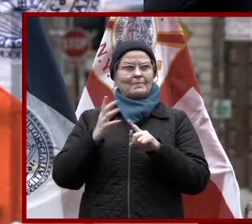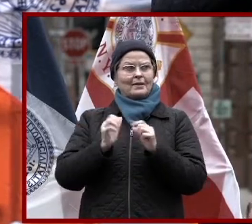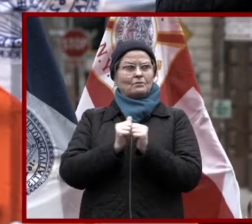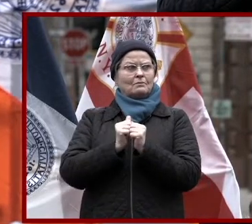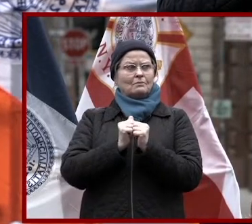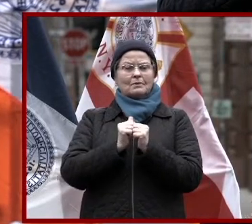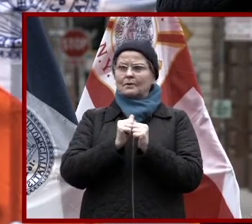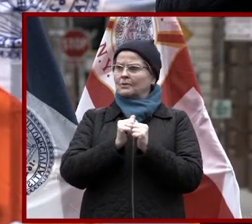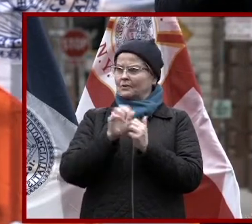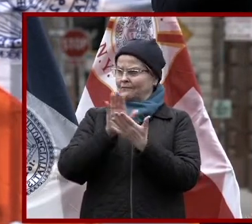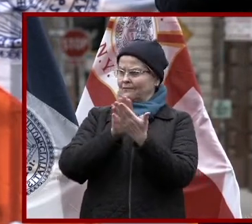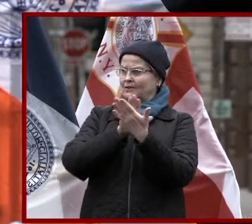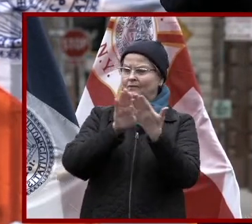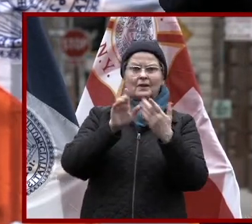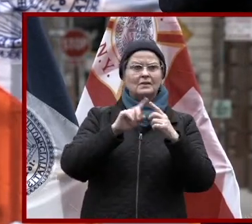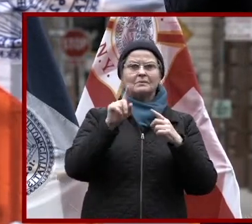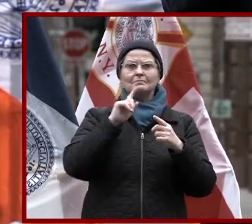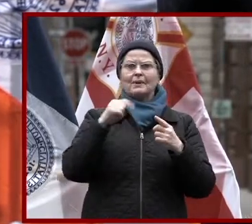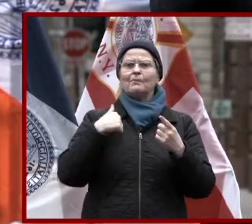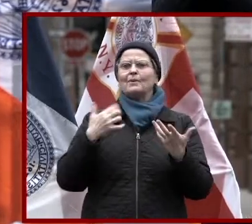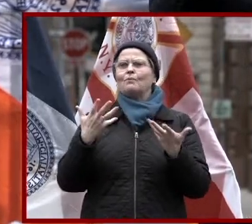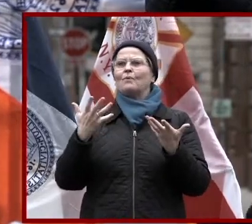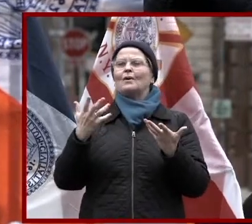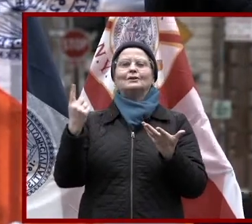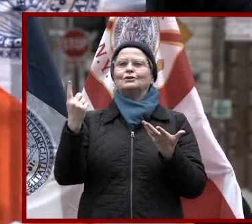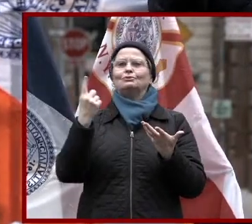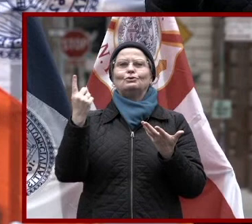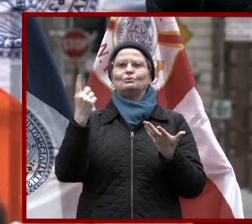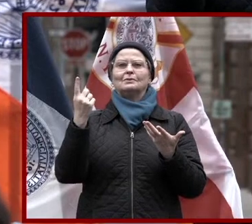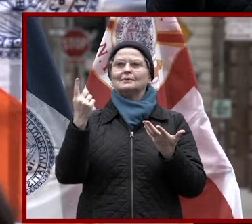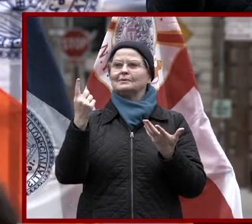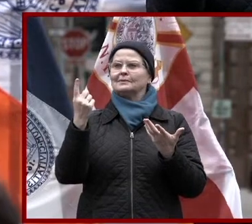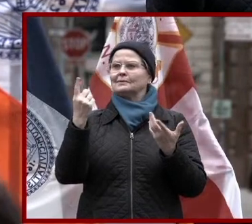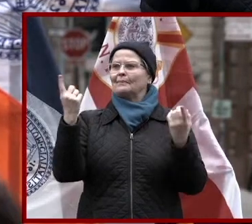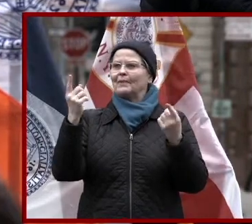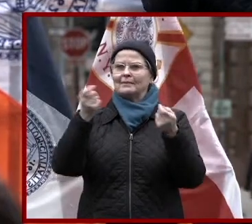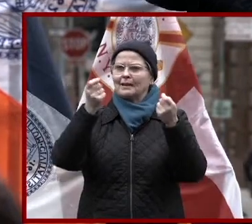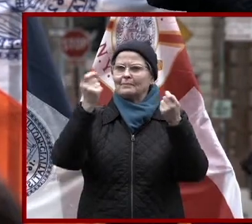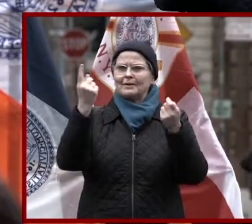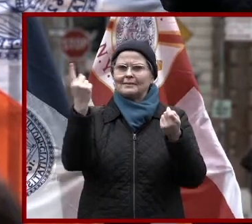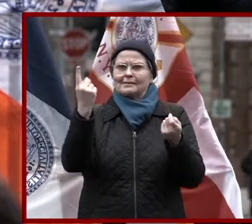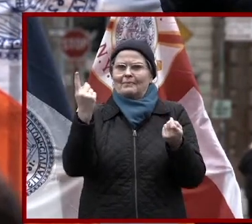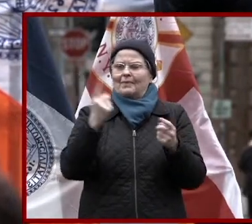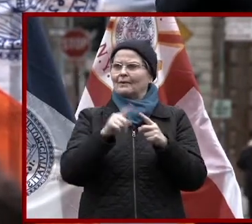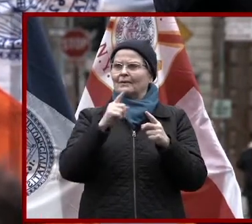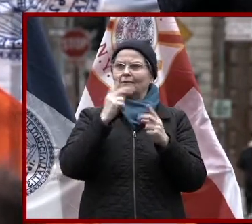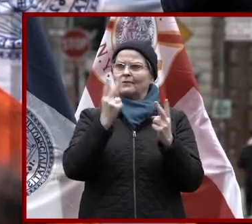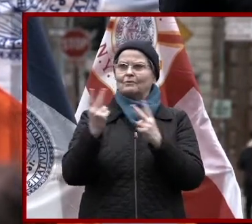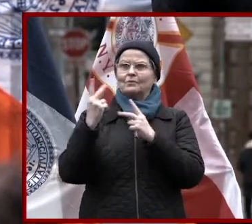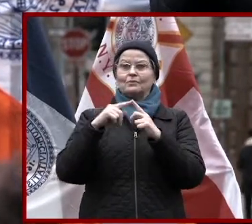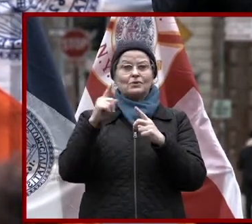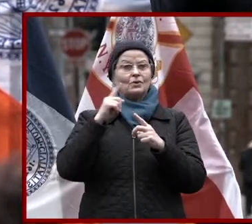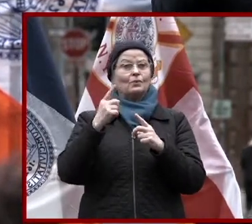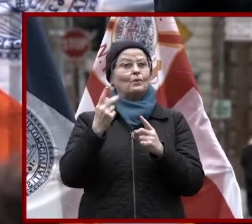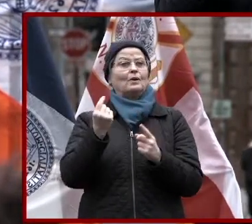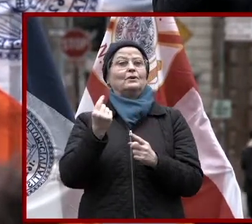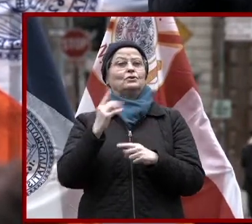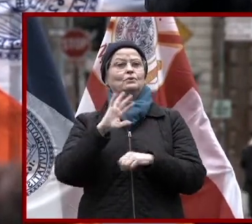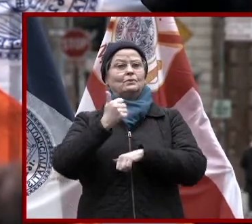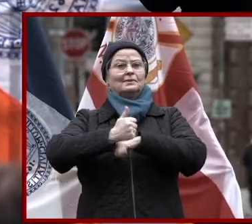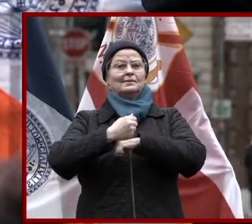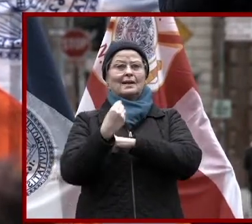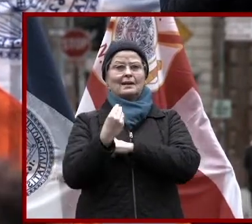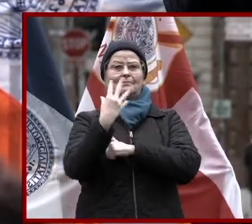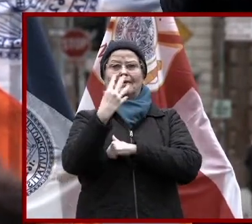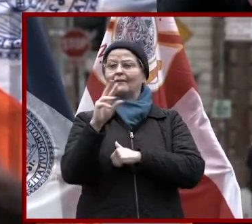we decided that we wanted to just do something. We had to do something. We decided that we would do it on a video. And